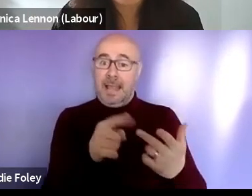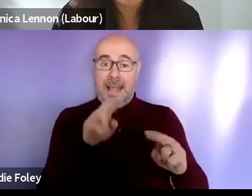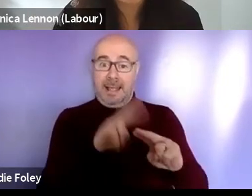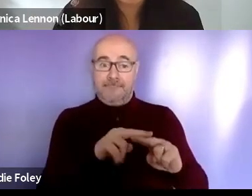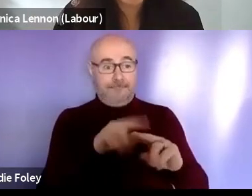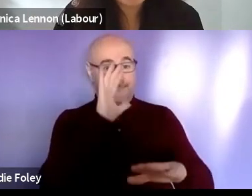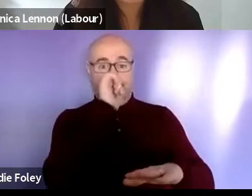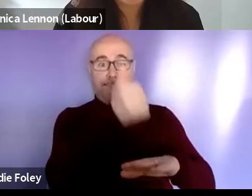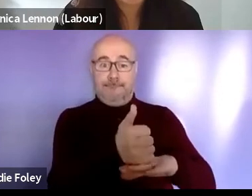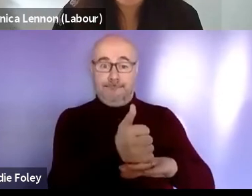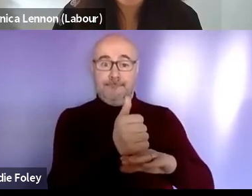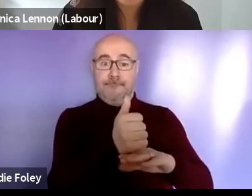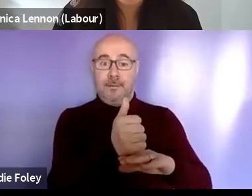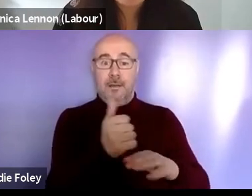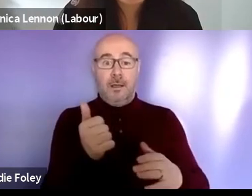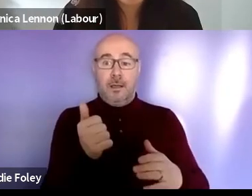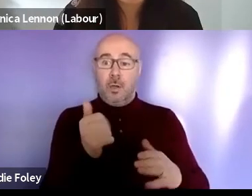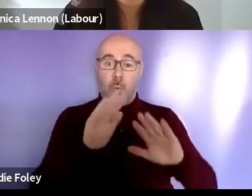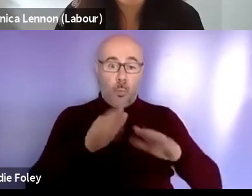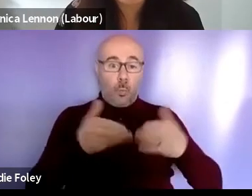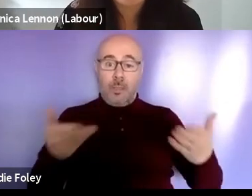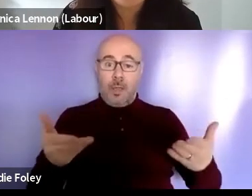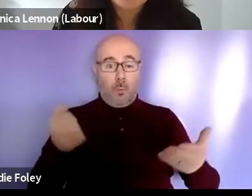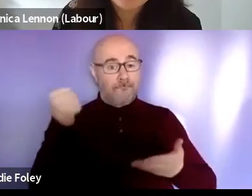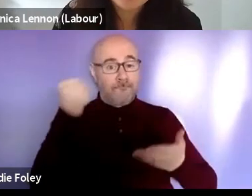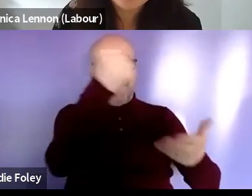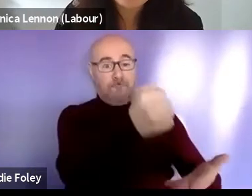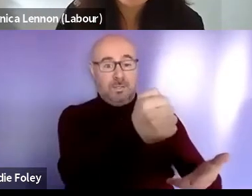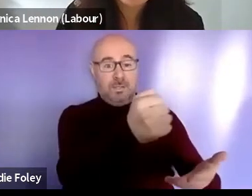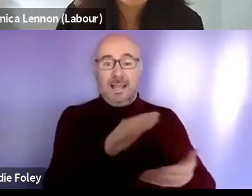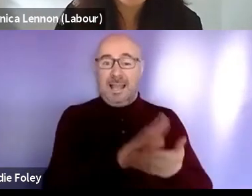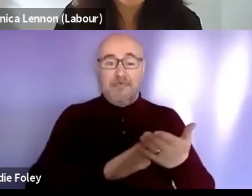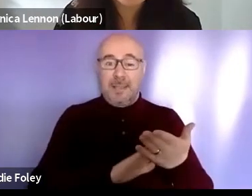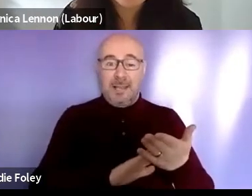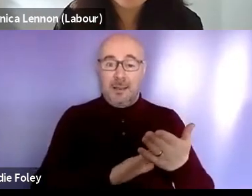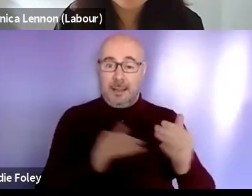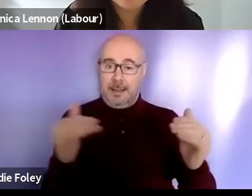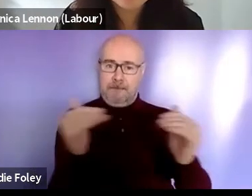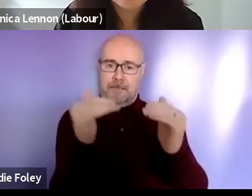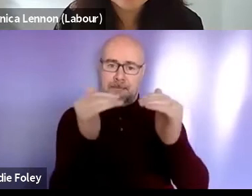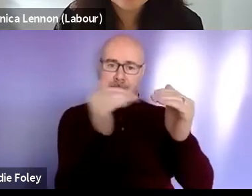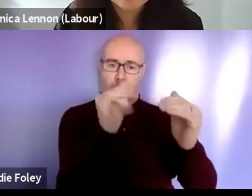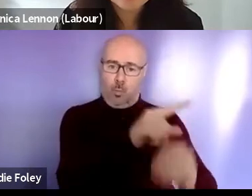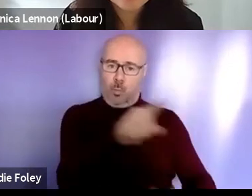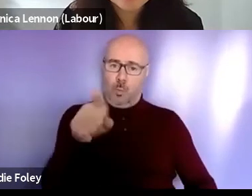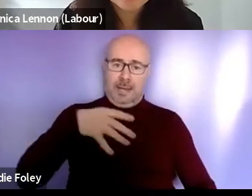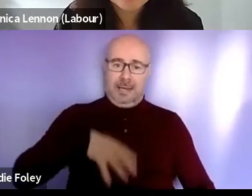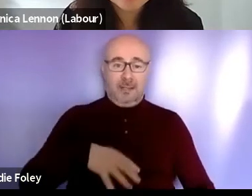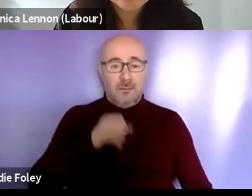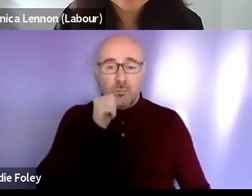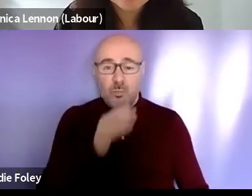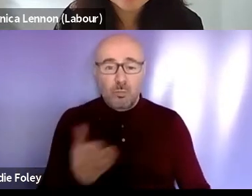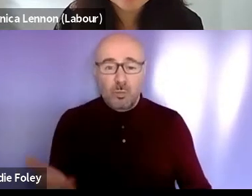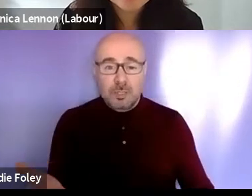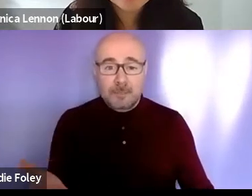properly, we're not going to get the good outcomes that people deserve. So would you put the money in that would address